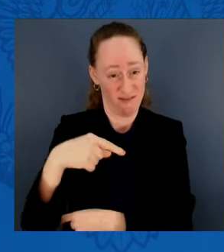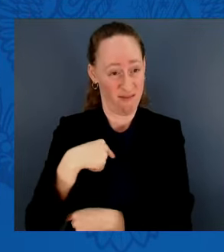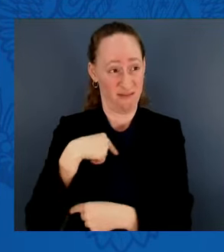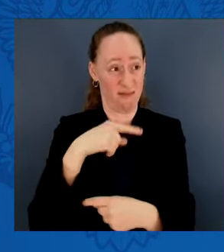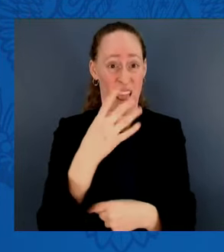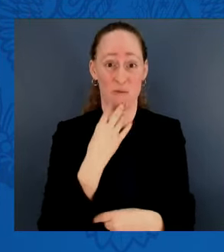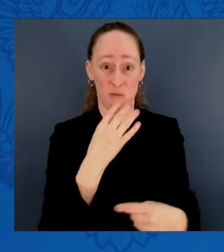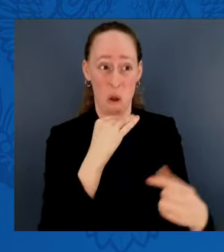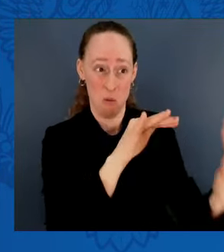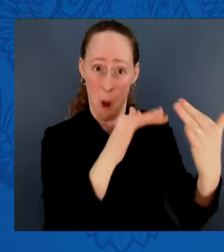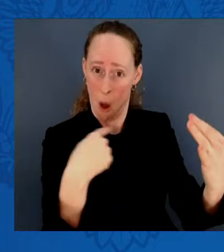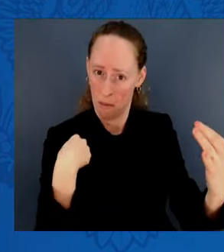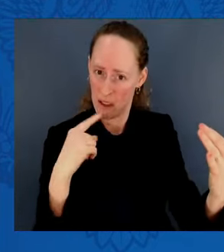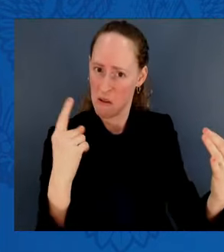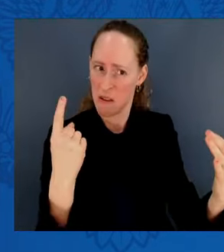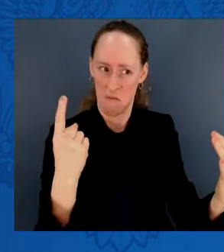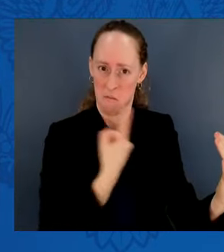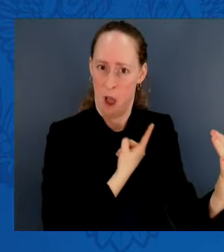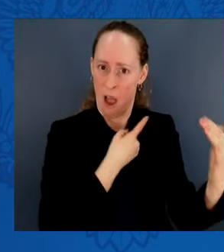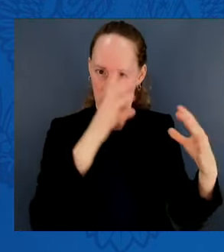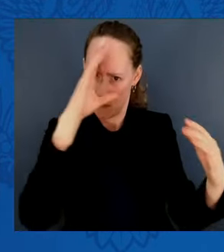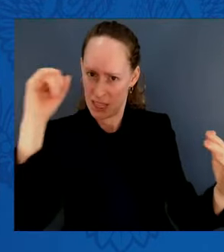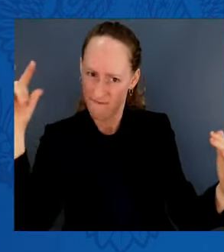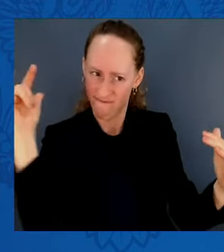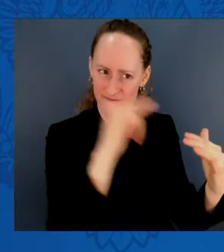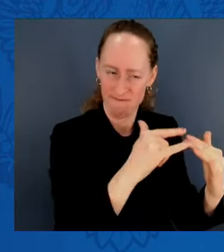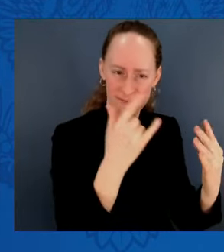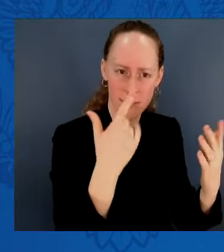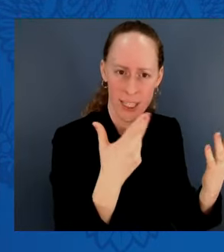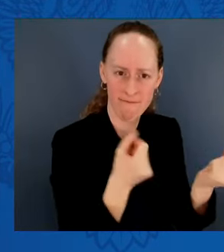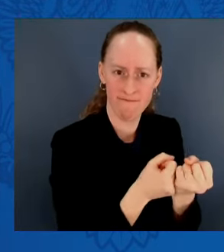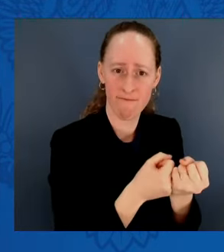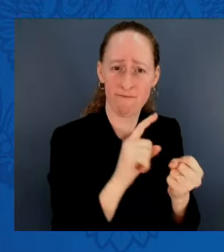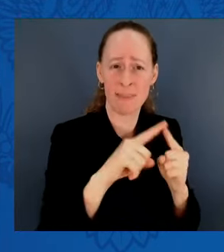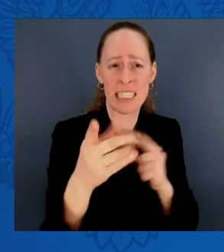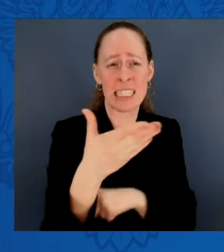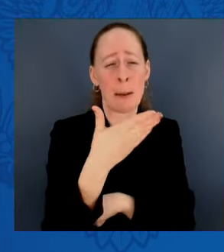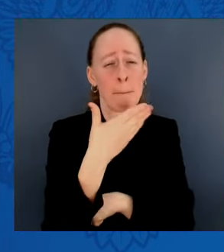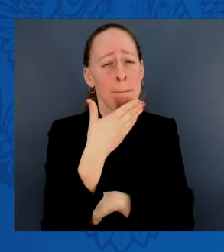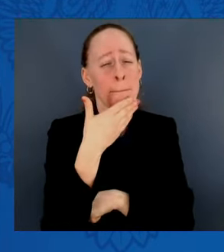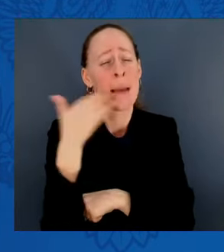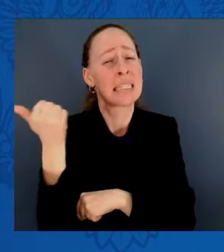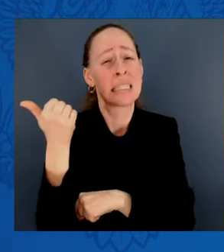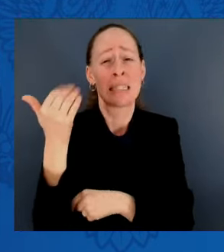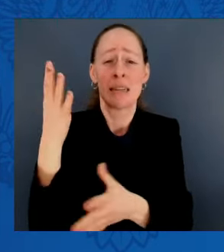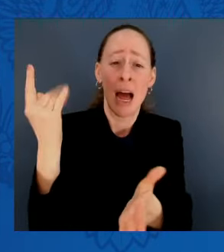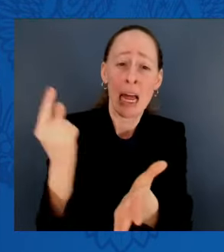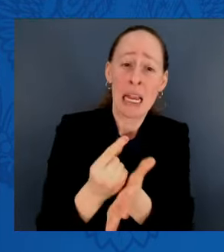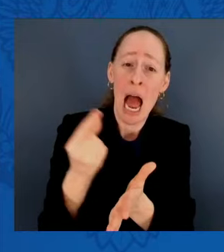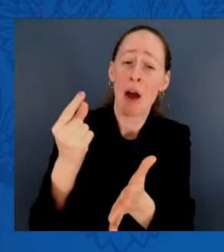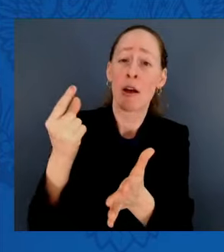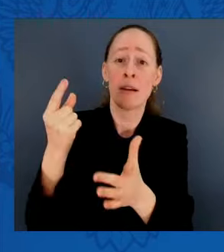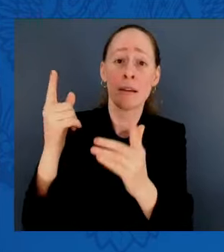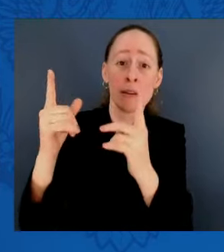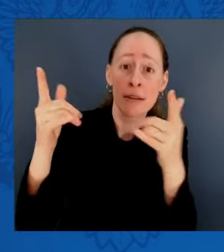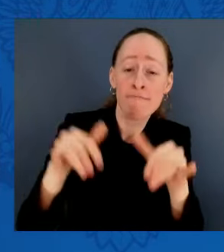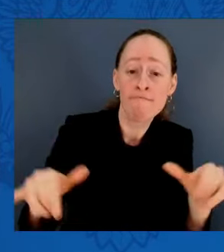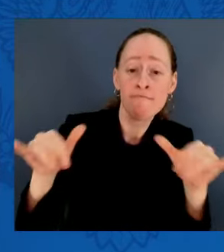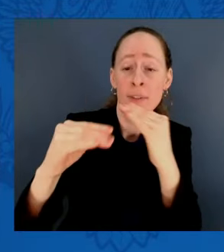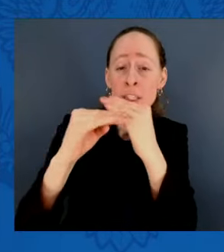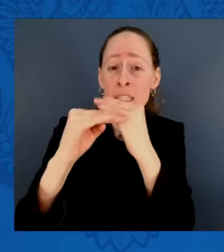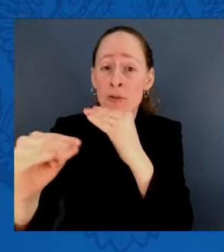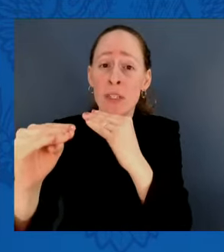guarantees Israel's security and democracy. There is no other path that guarantees Palestinians can live in peace with peace and